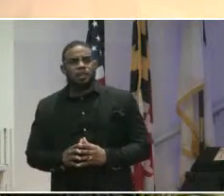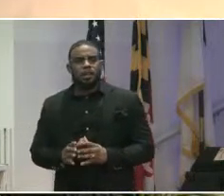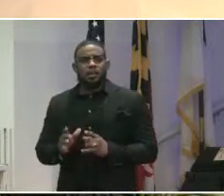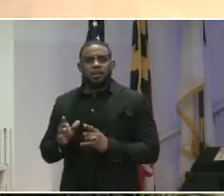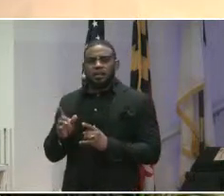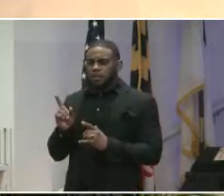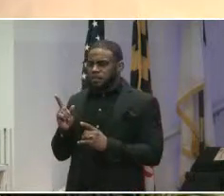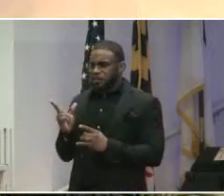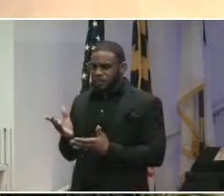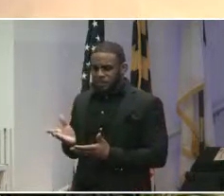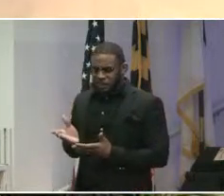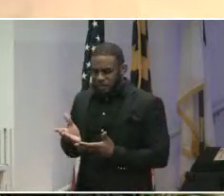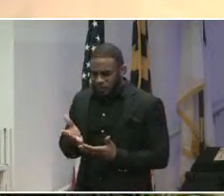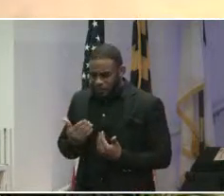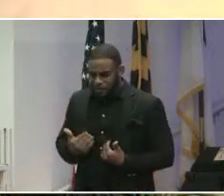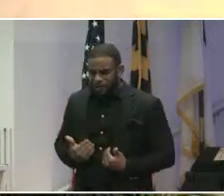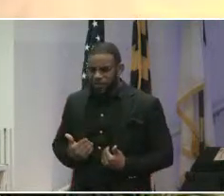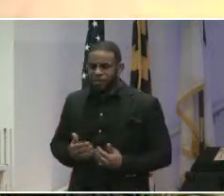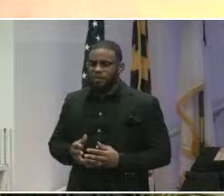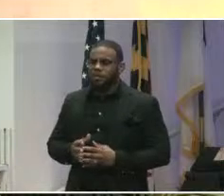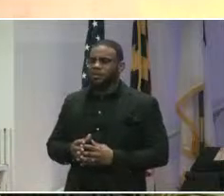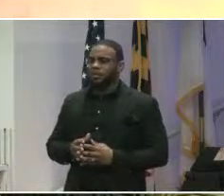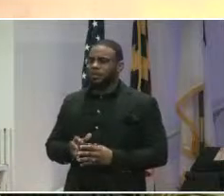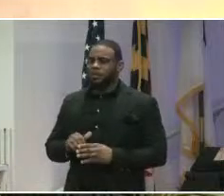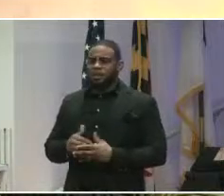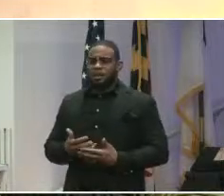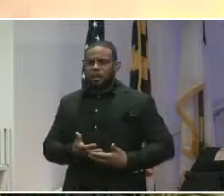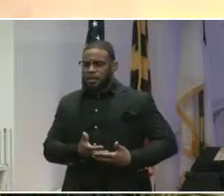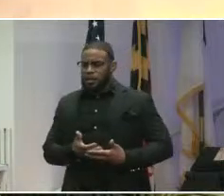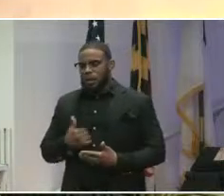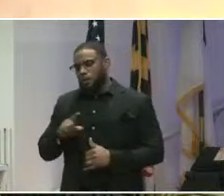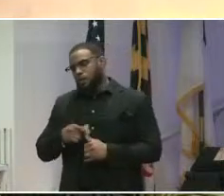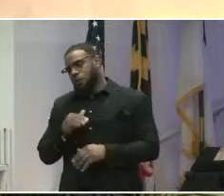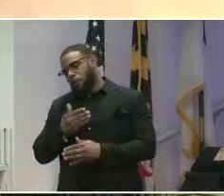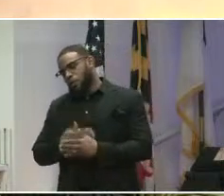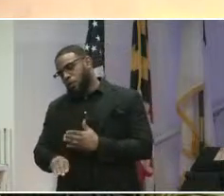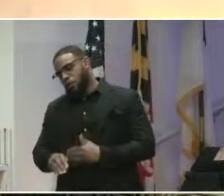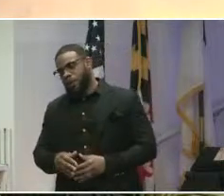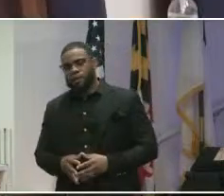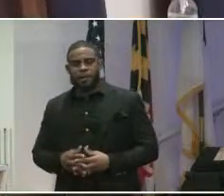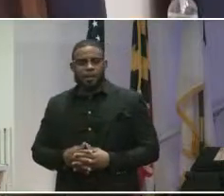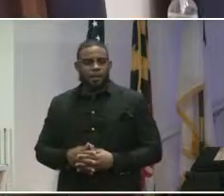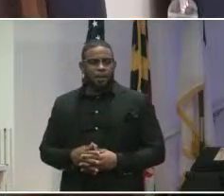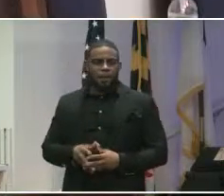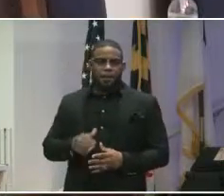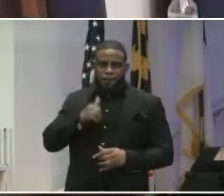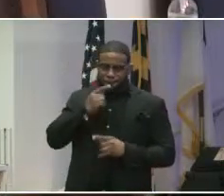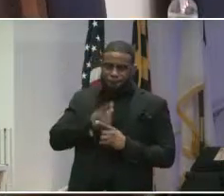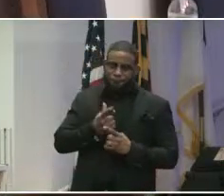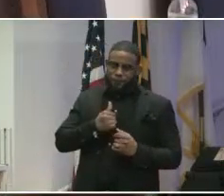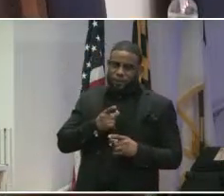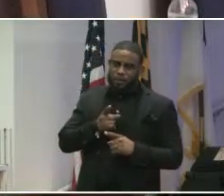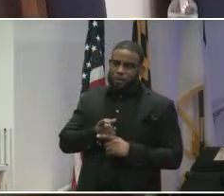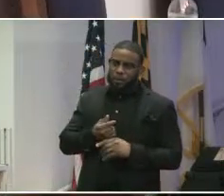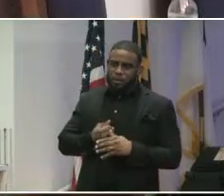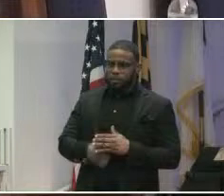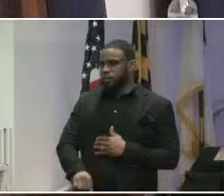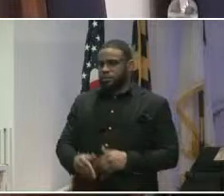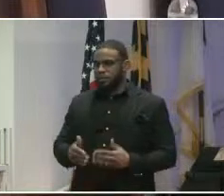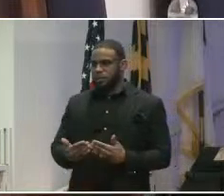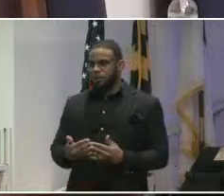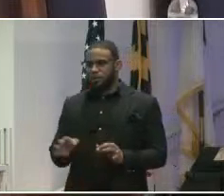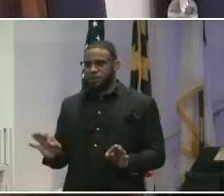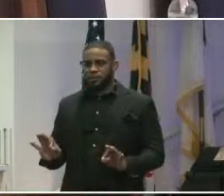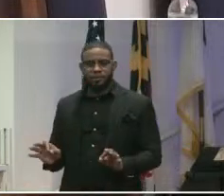She carried me in her arms. I was her firstborn. Now my sister came right out hollering.